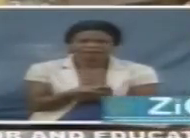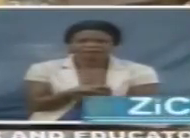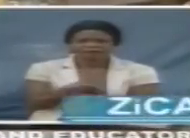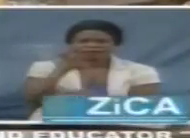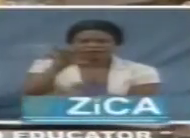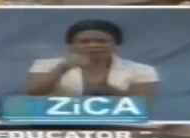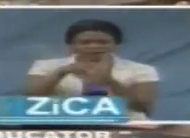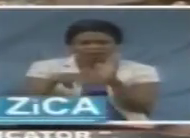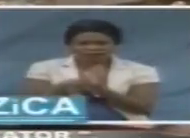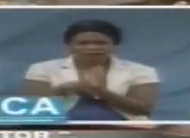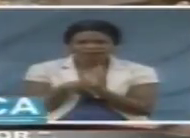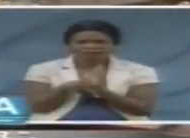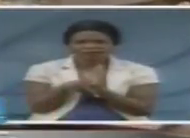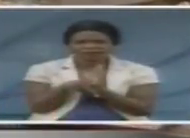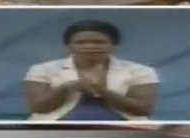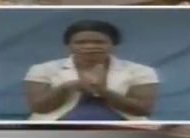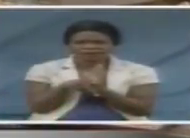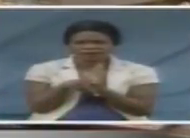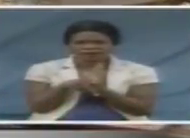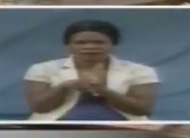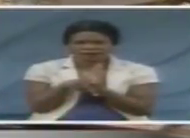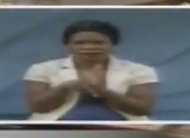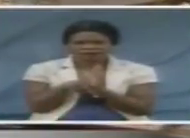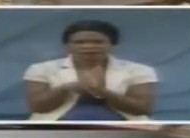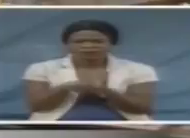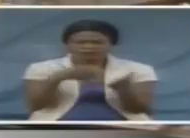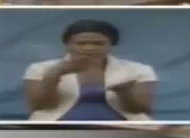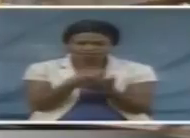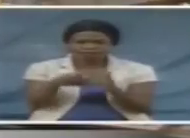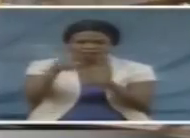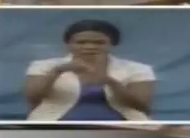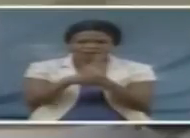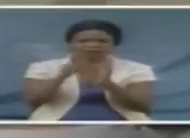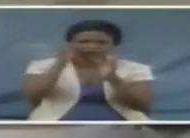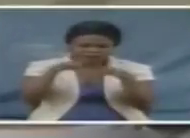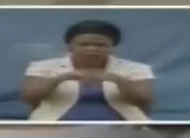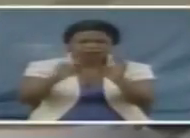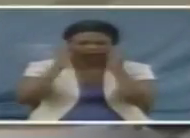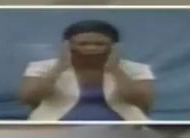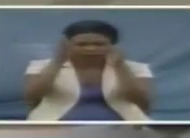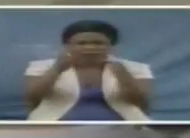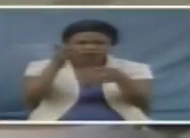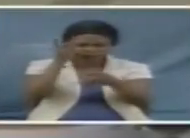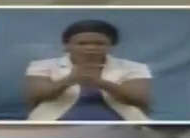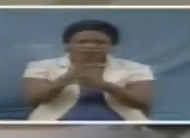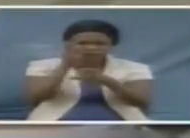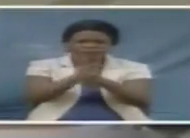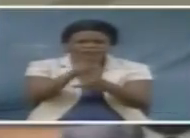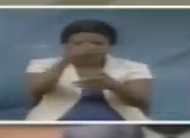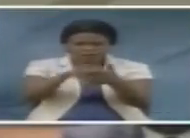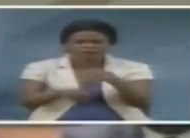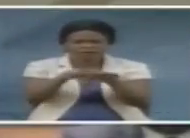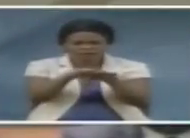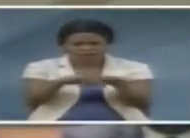monetary and financial sector policies. Mr. Speaker, monetary policy will